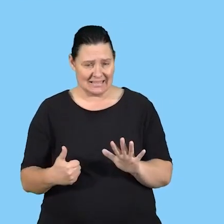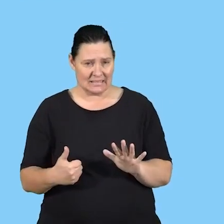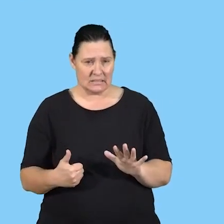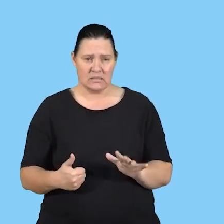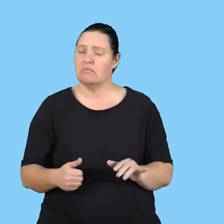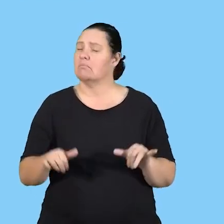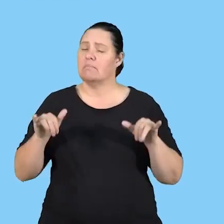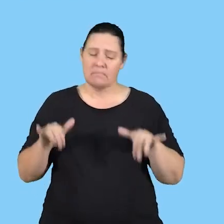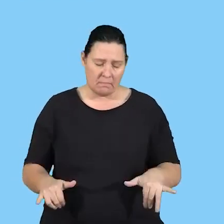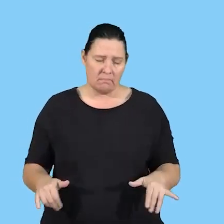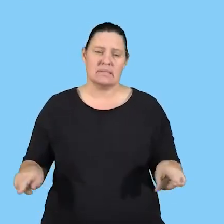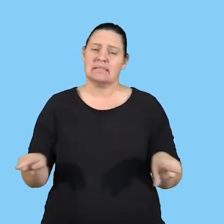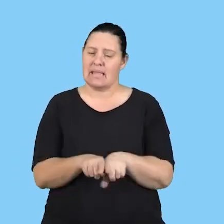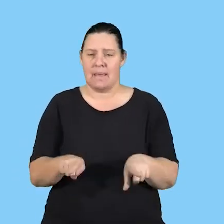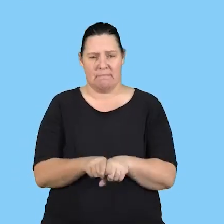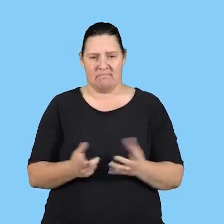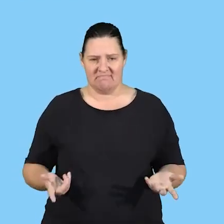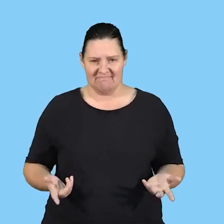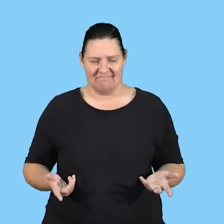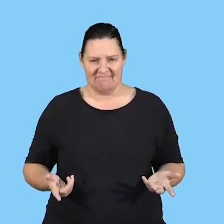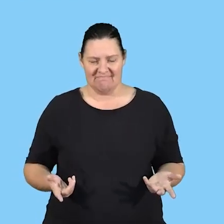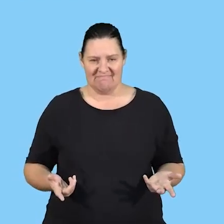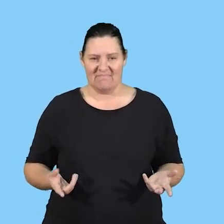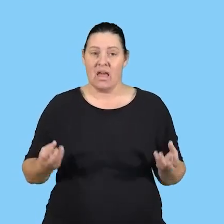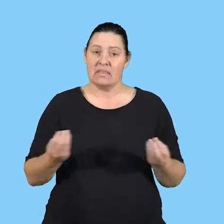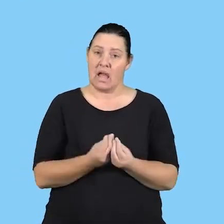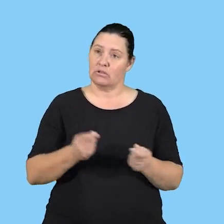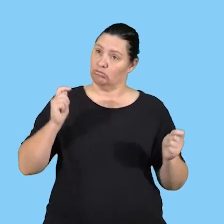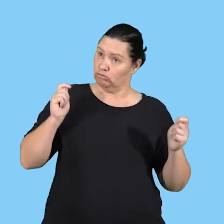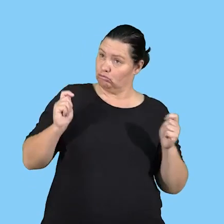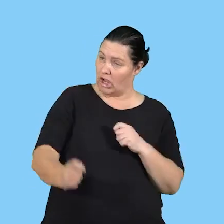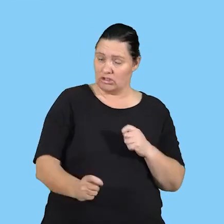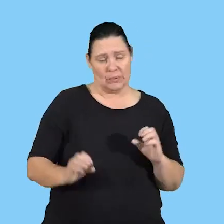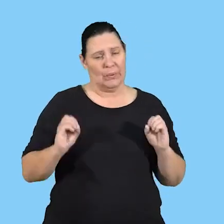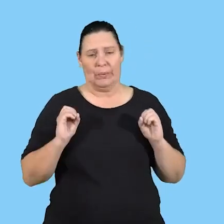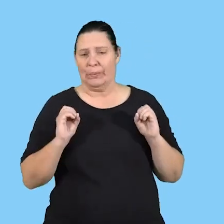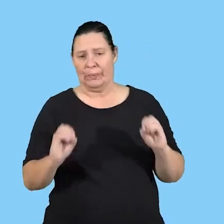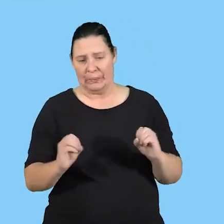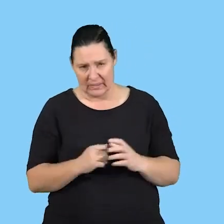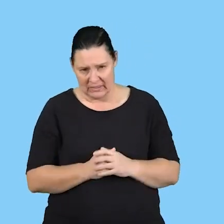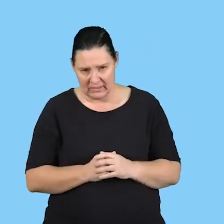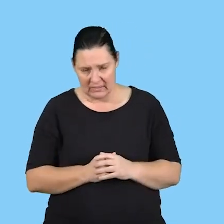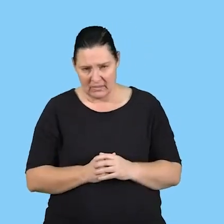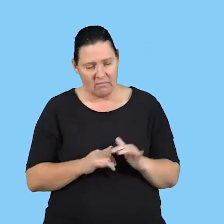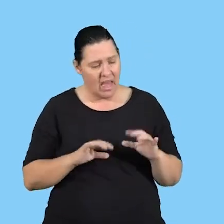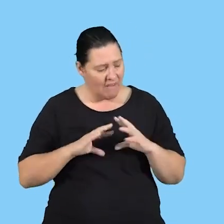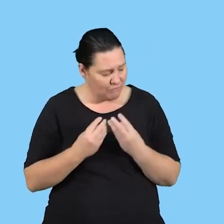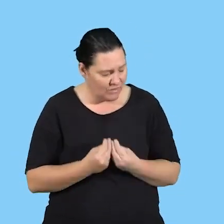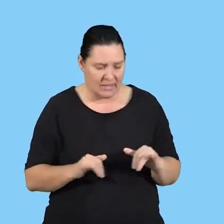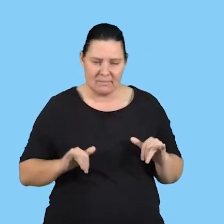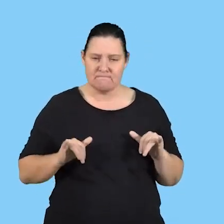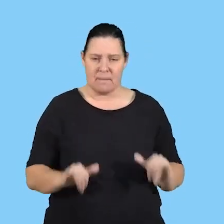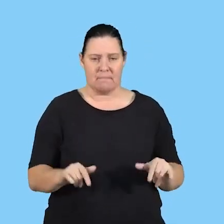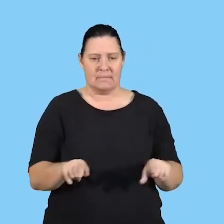And everything in grade 6. So nothing has been really done here. Everything has been